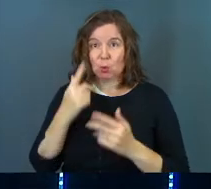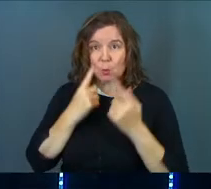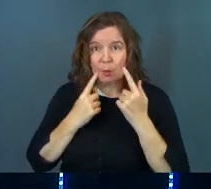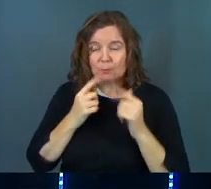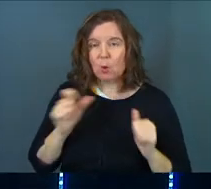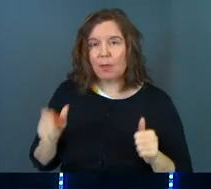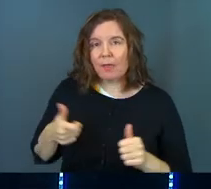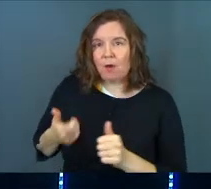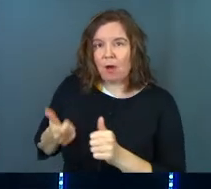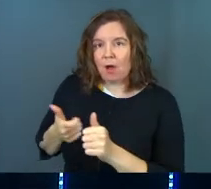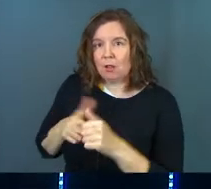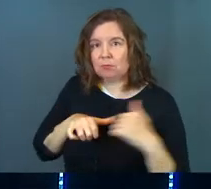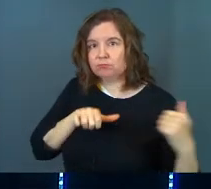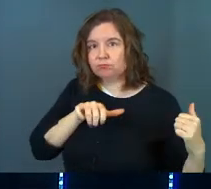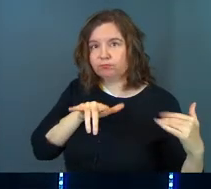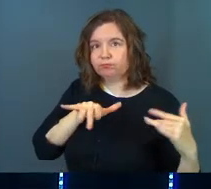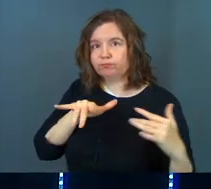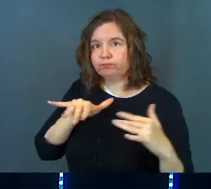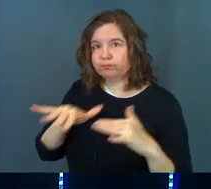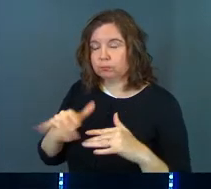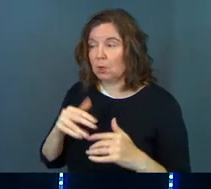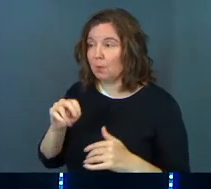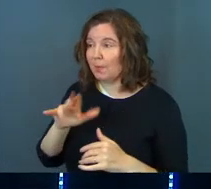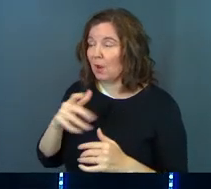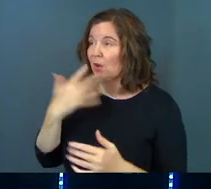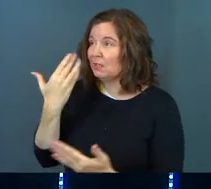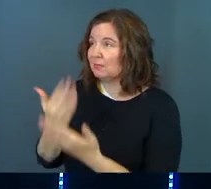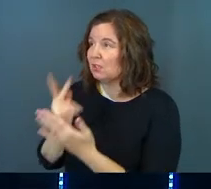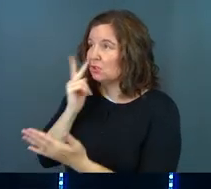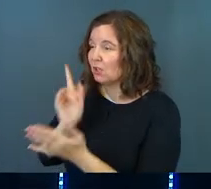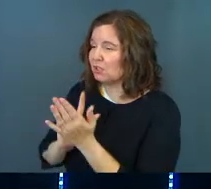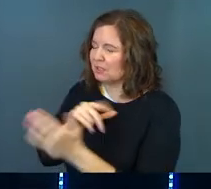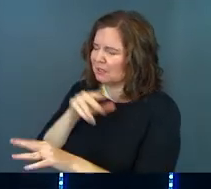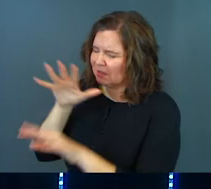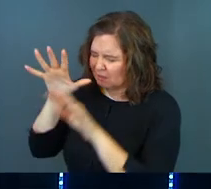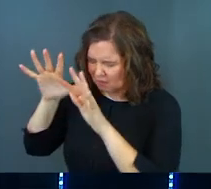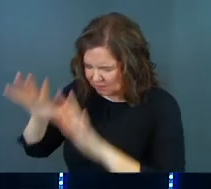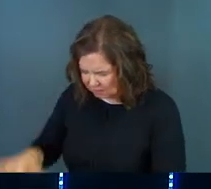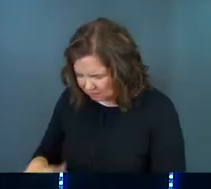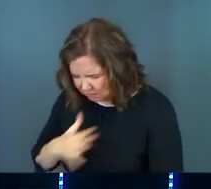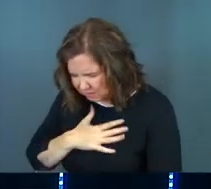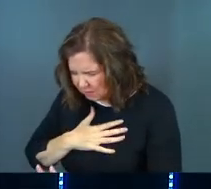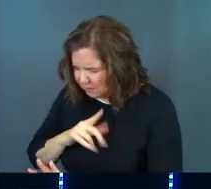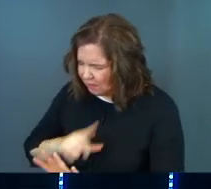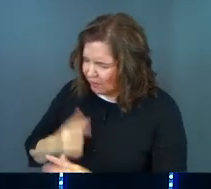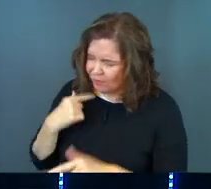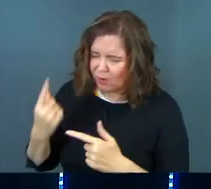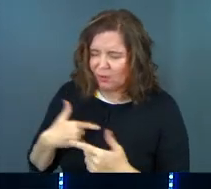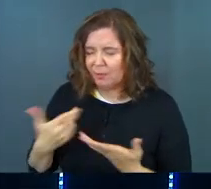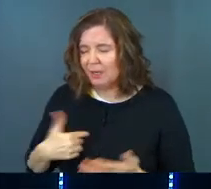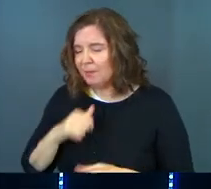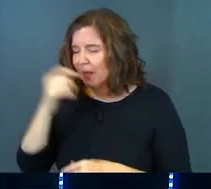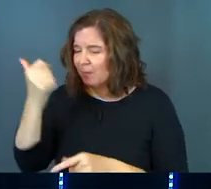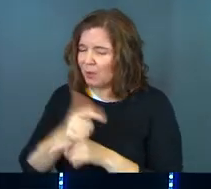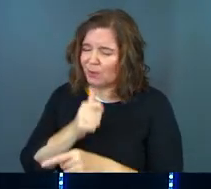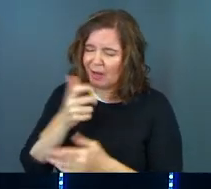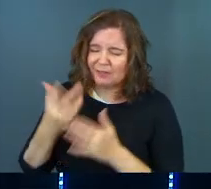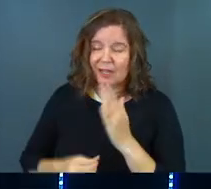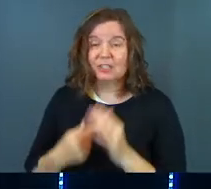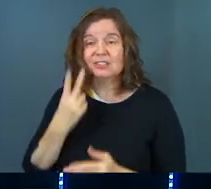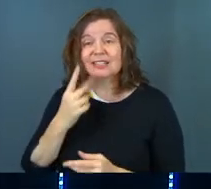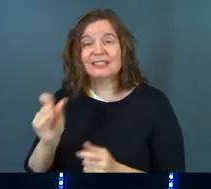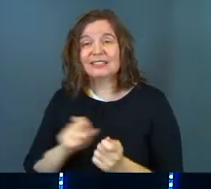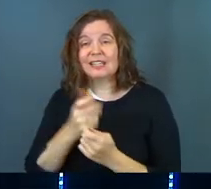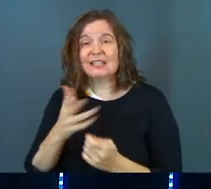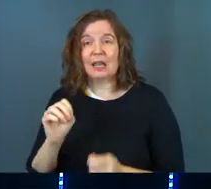so they followed her there, and when Mary arrived and saw Jesus, she fell at his feet and said, Lord, if only you had been here, my brother would not have died. She